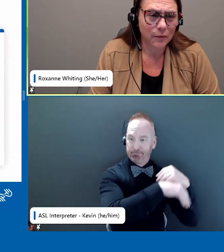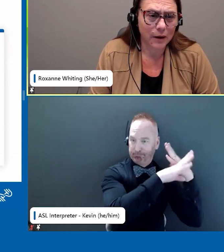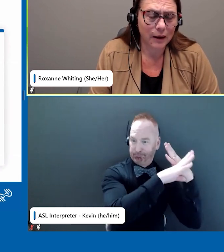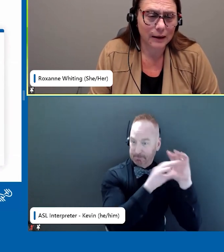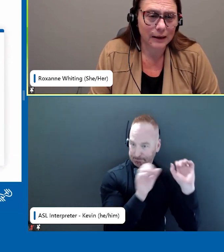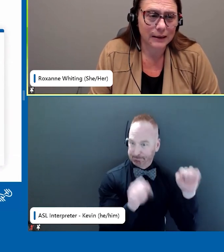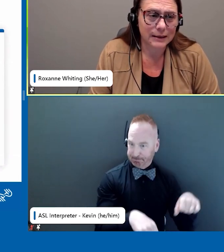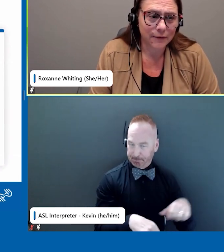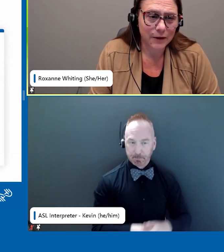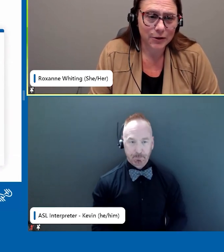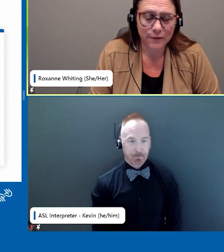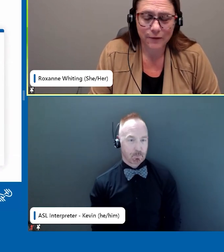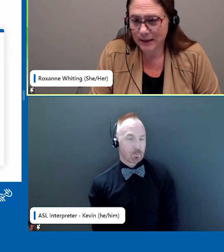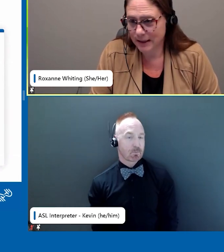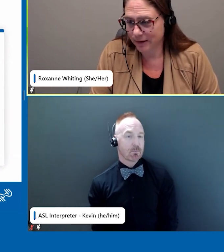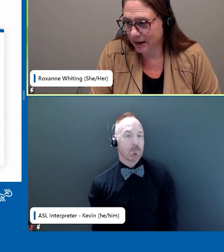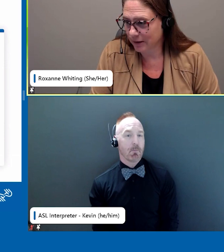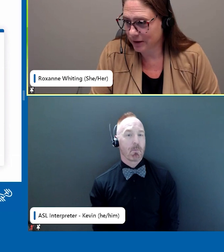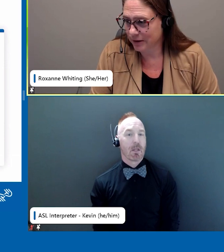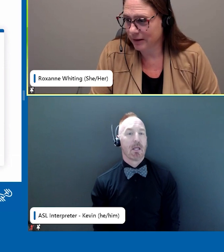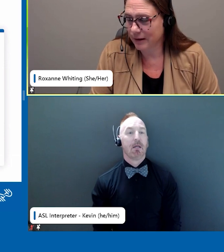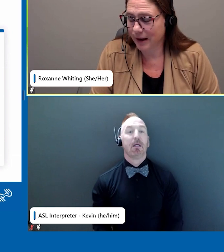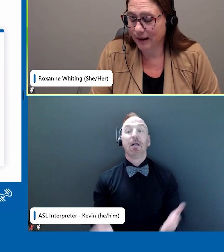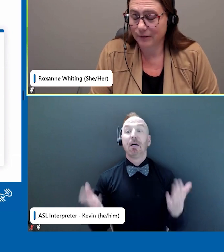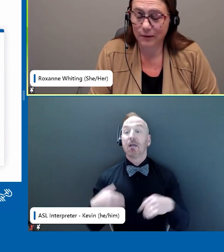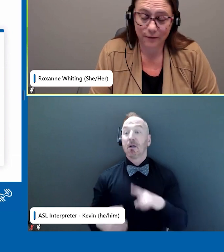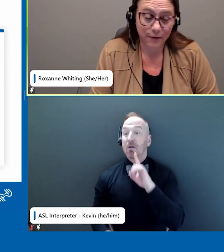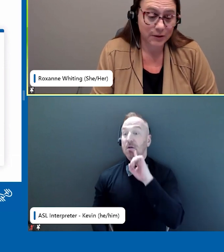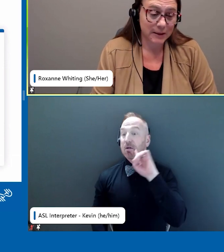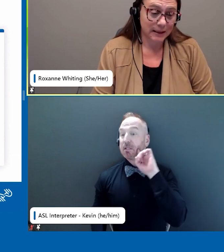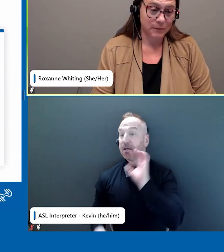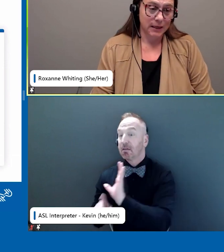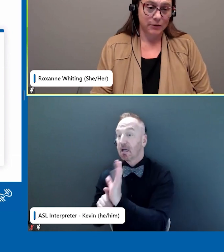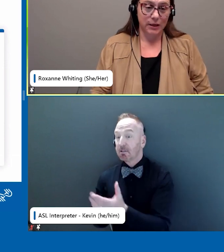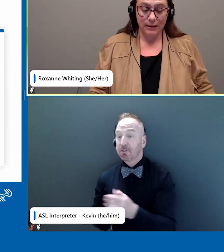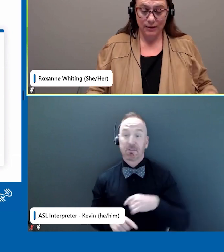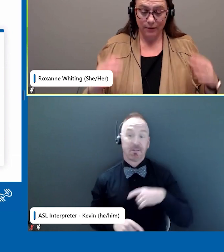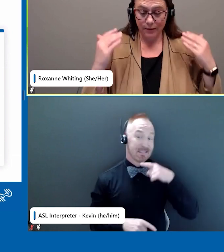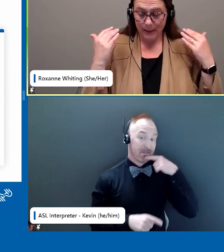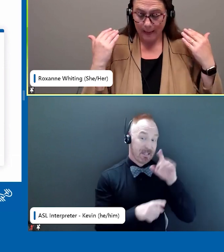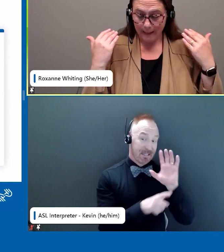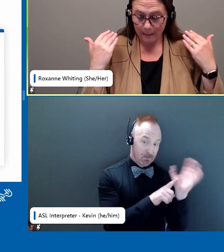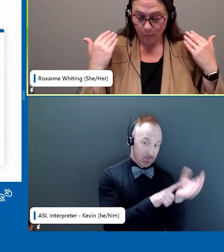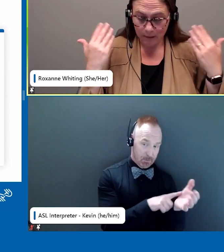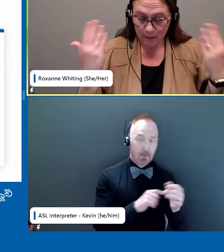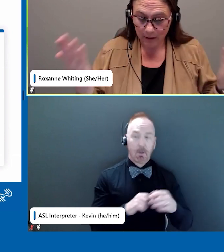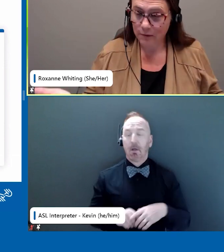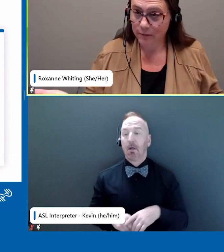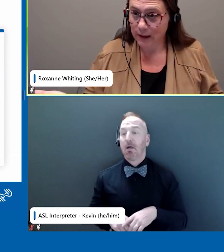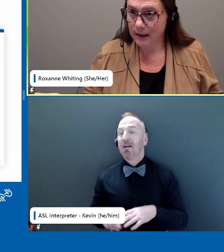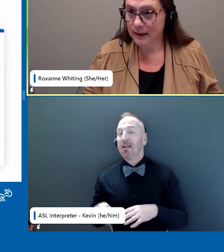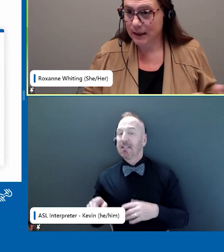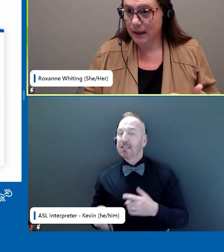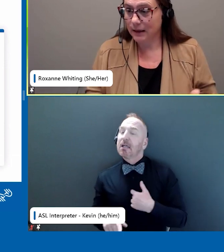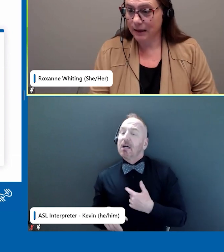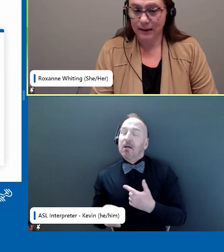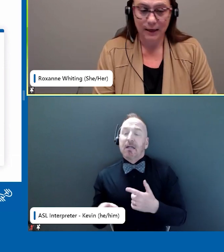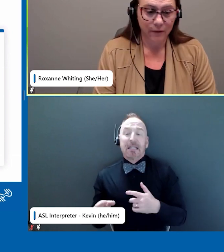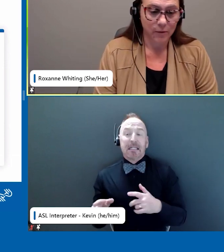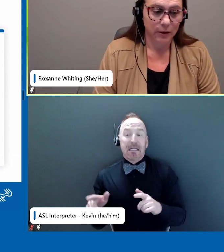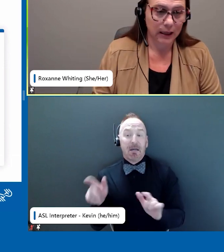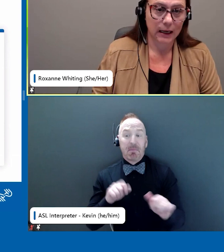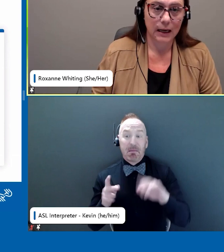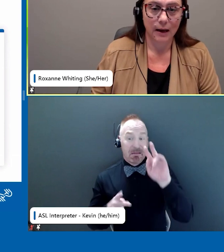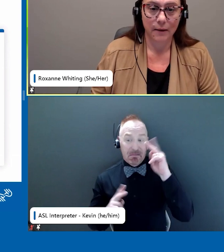Now, deaf culture versus hearing culture, and the first misconception is, or what people don't realize, is that the